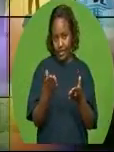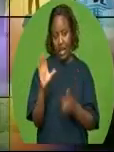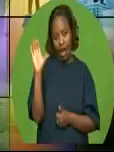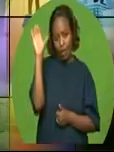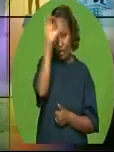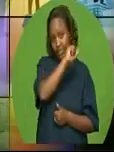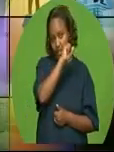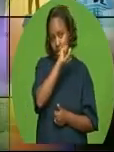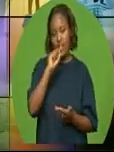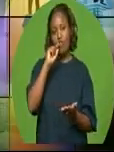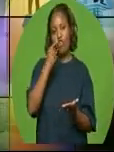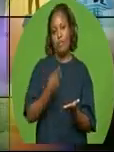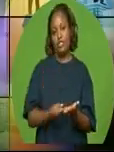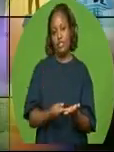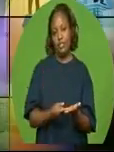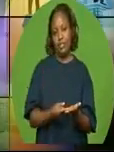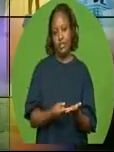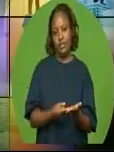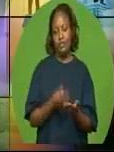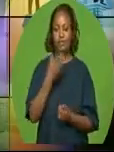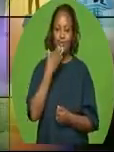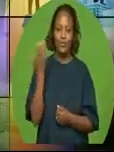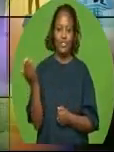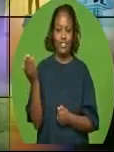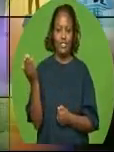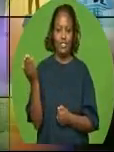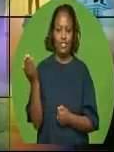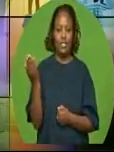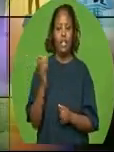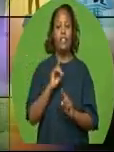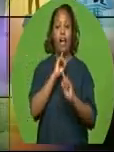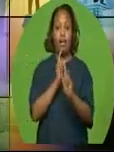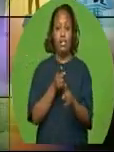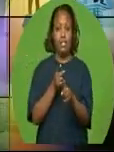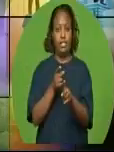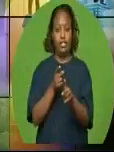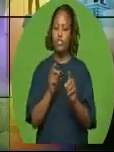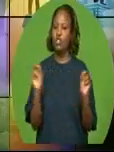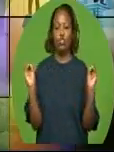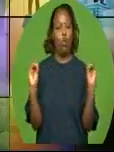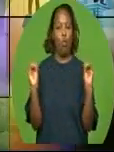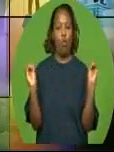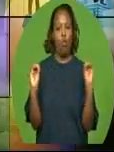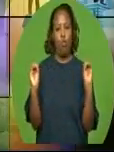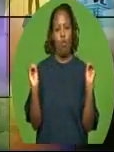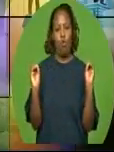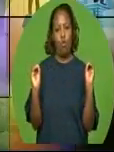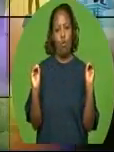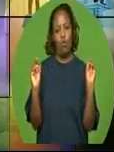given the hypothetical information. Good. The answer is